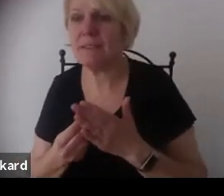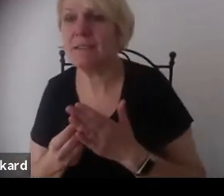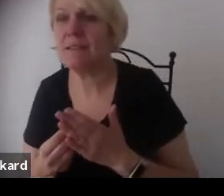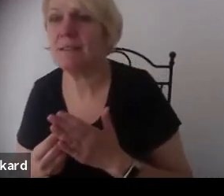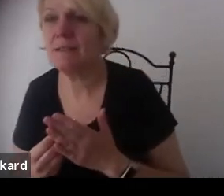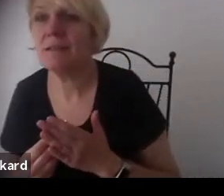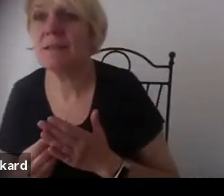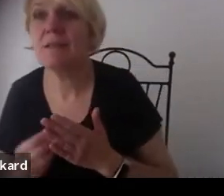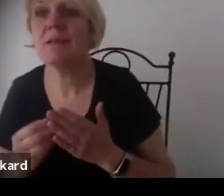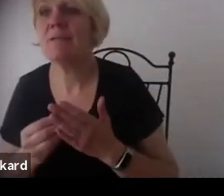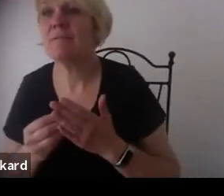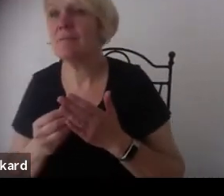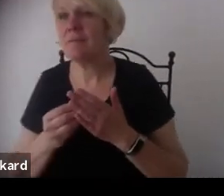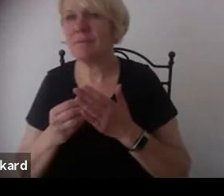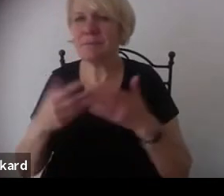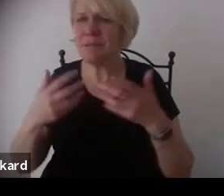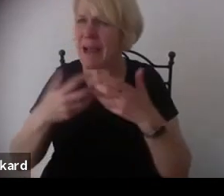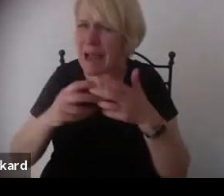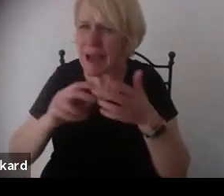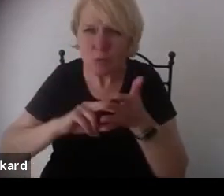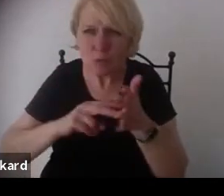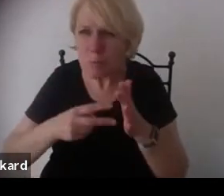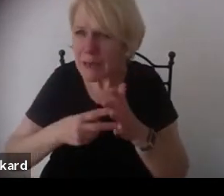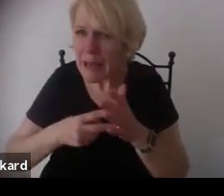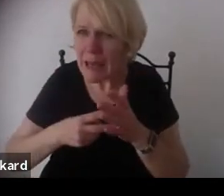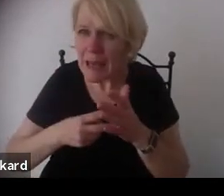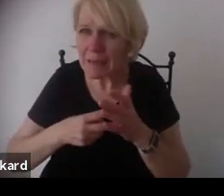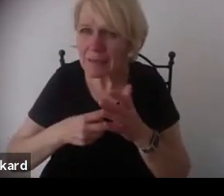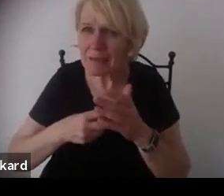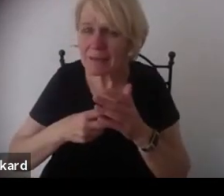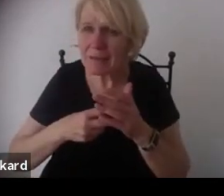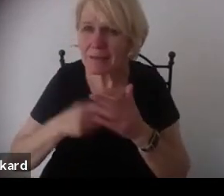got commitments and not actual money in the pot.